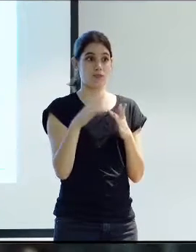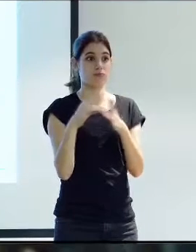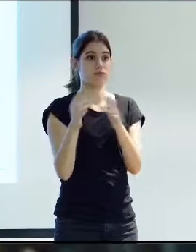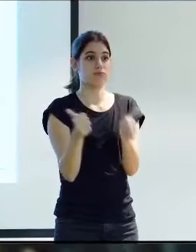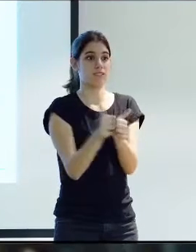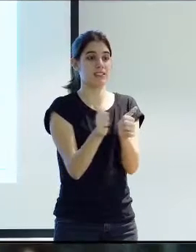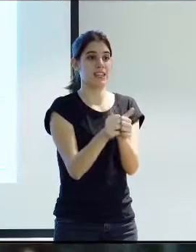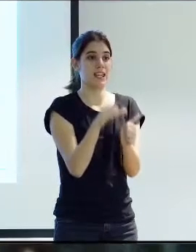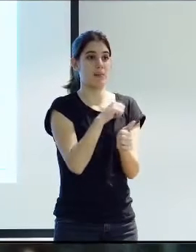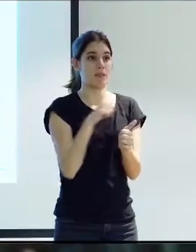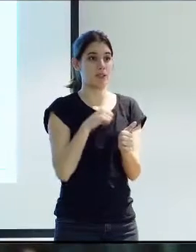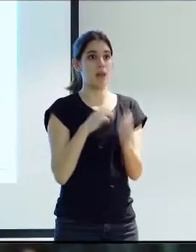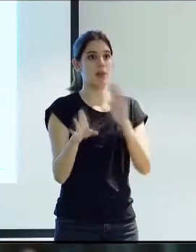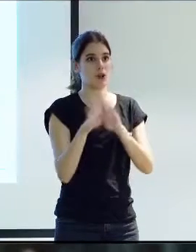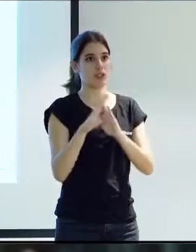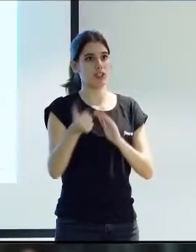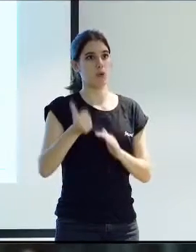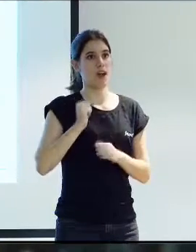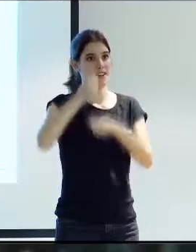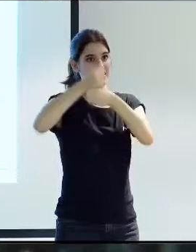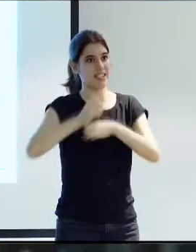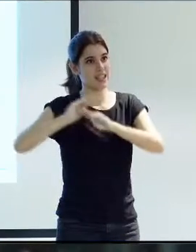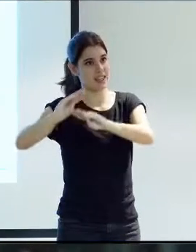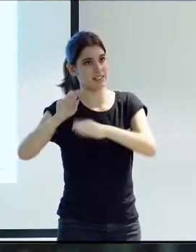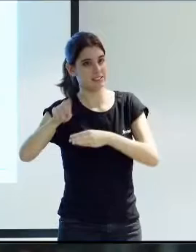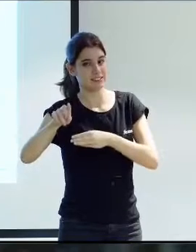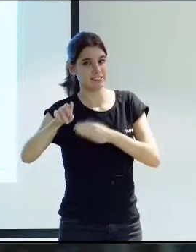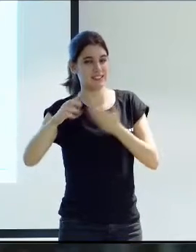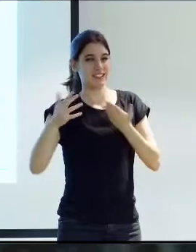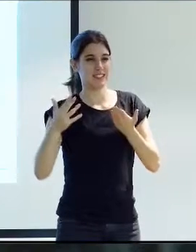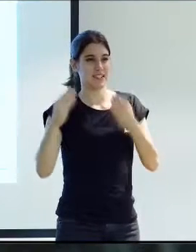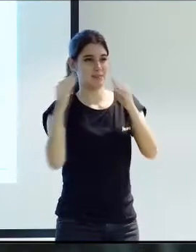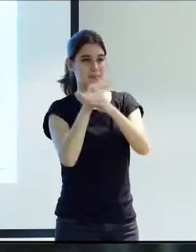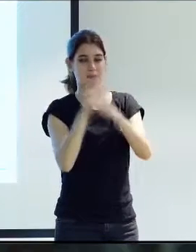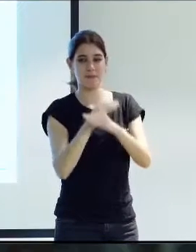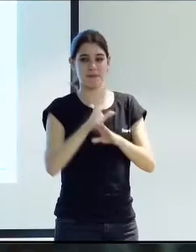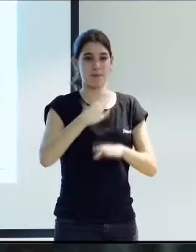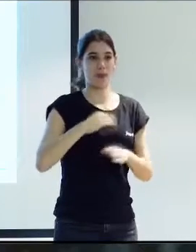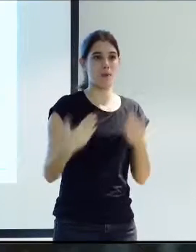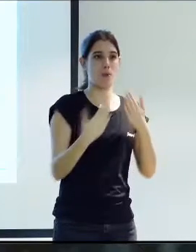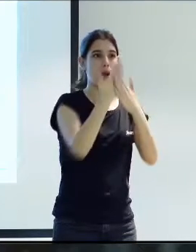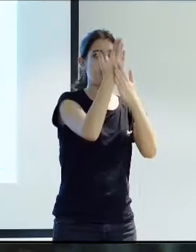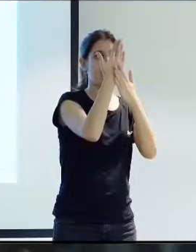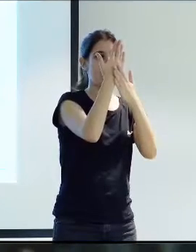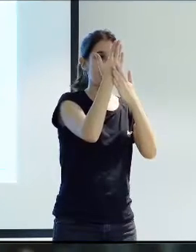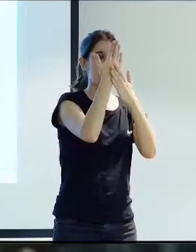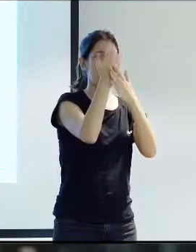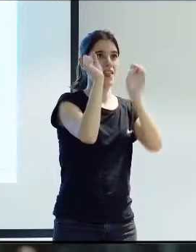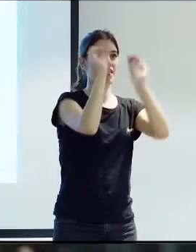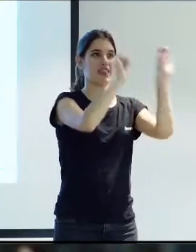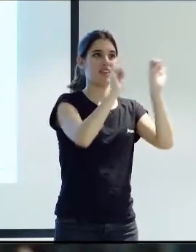speak about independent living, but they still manage these residents, which goes completely against what we are for.